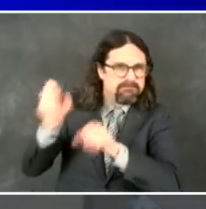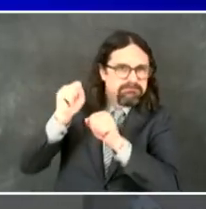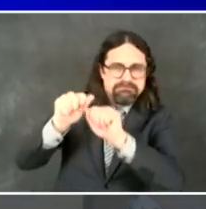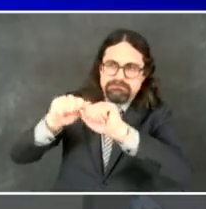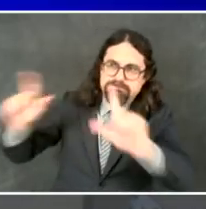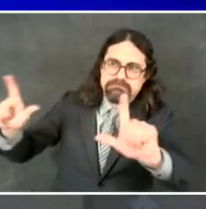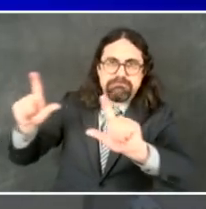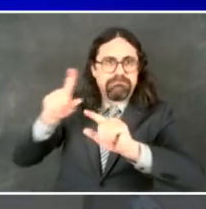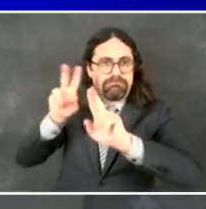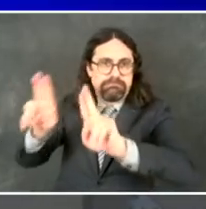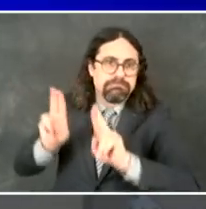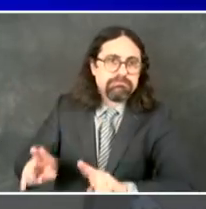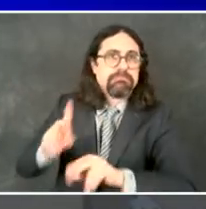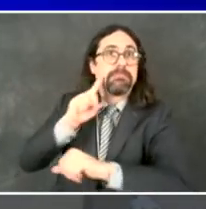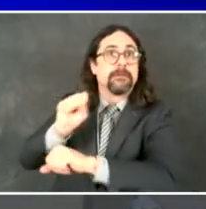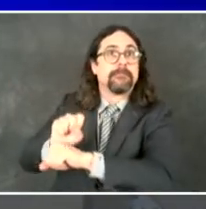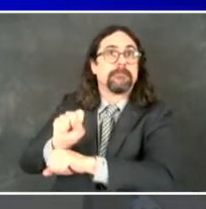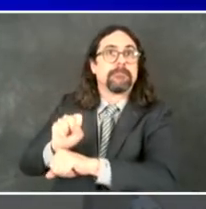city.